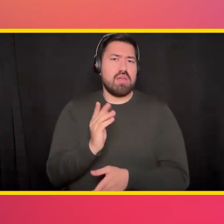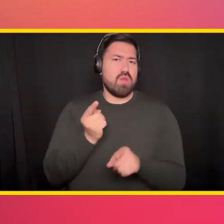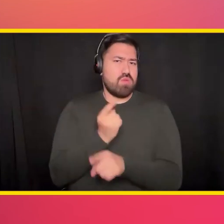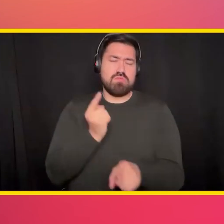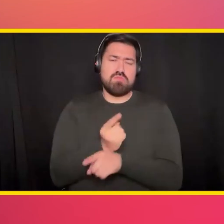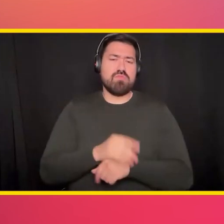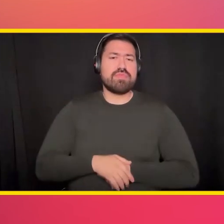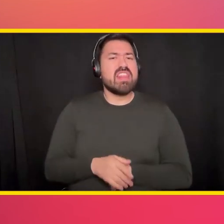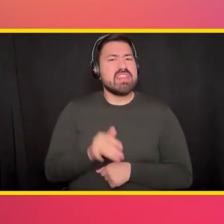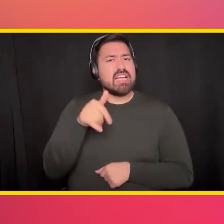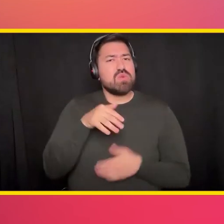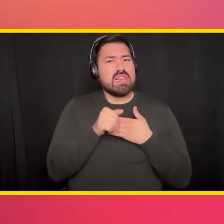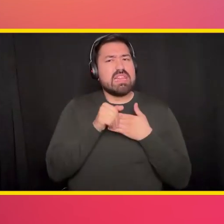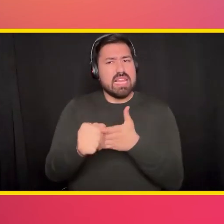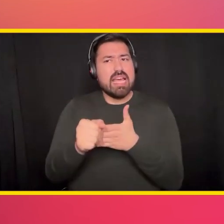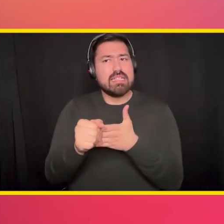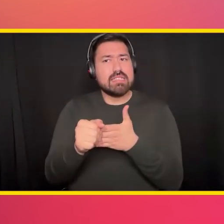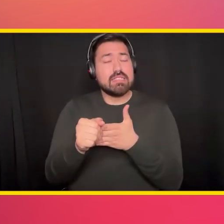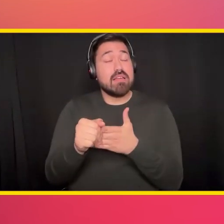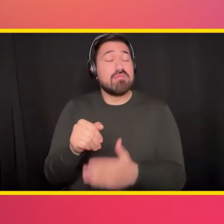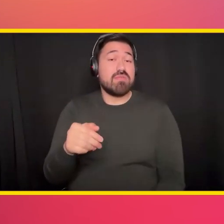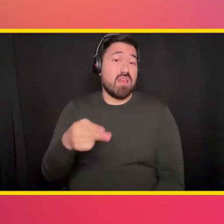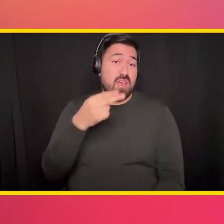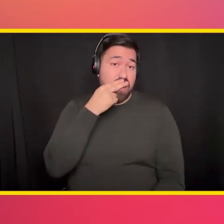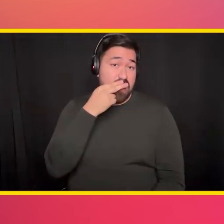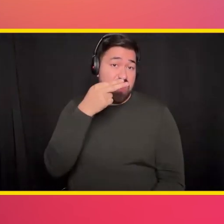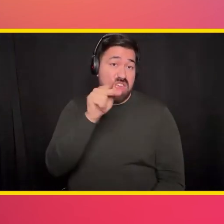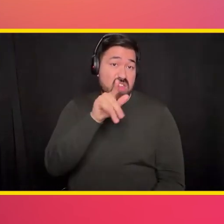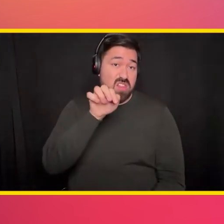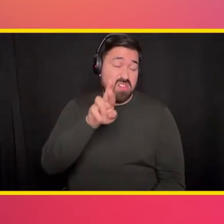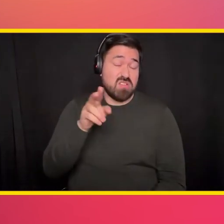what led Hitler to rise in 1933.